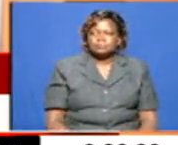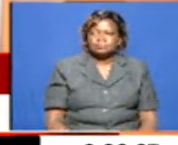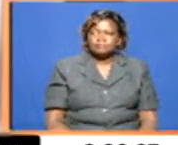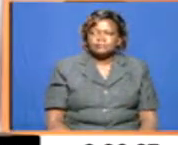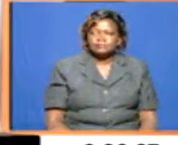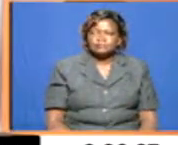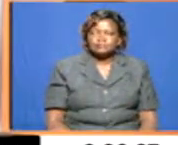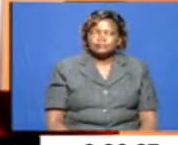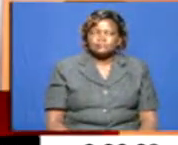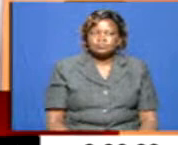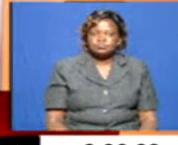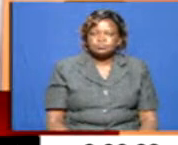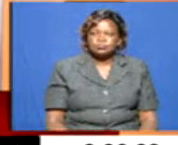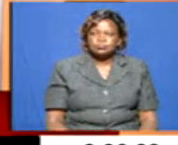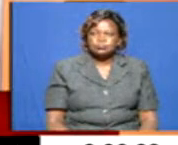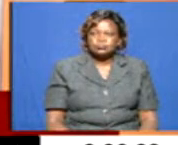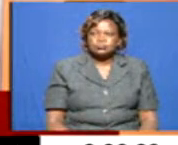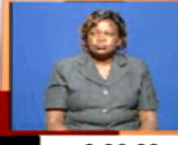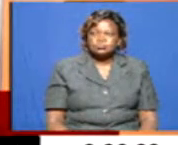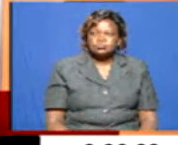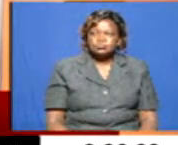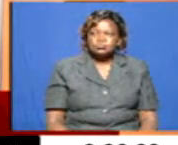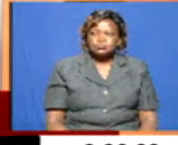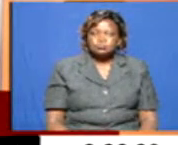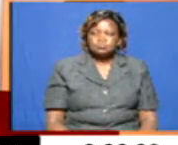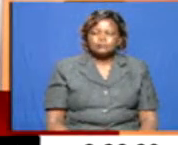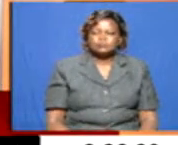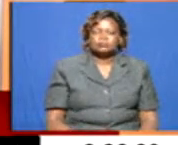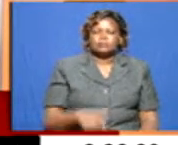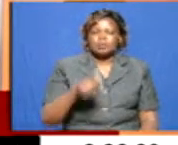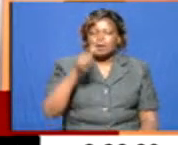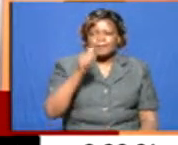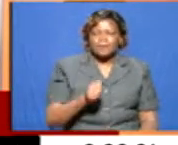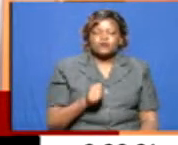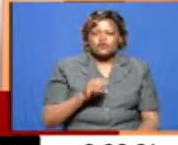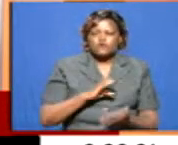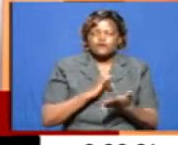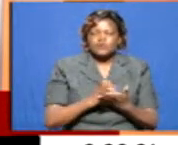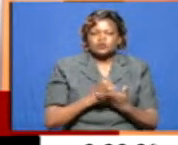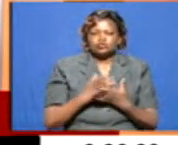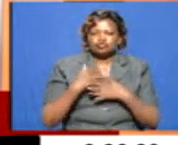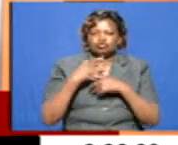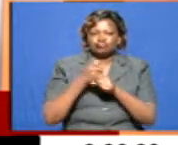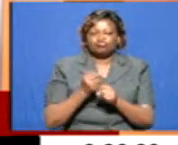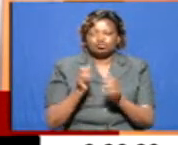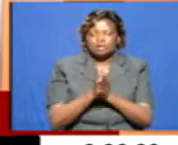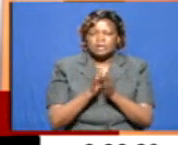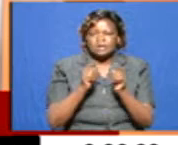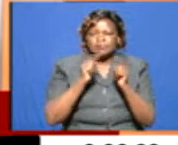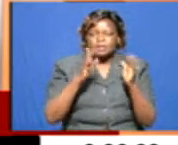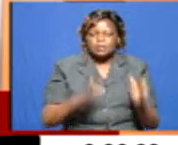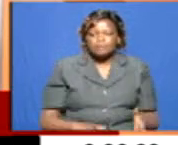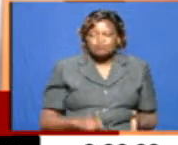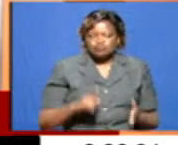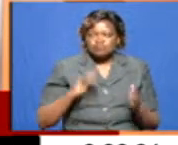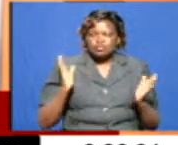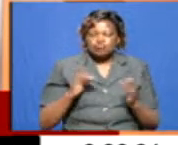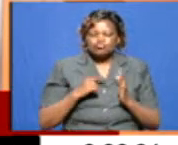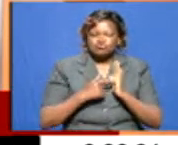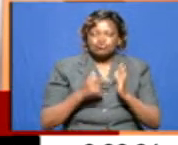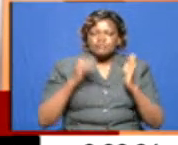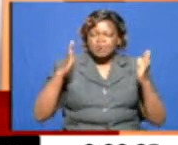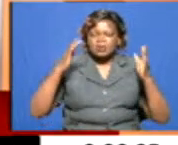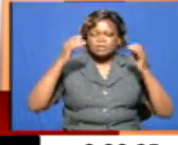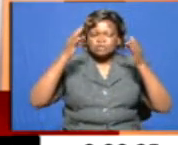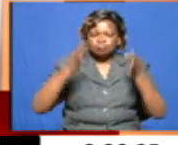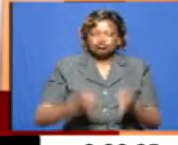And now to the corporate briefs, where pension fund trustees and administrators have been urged to show greater accountability